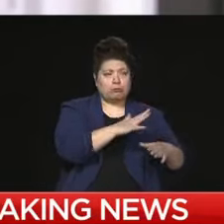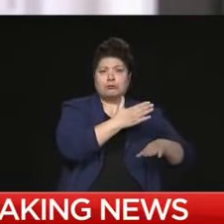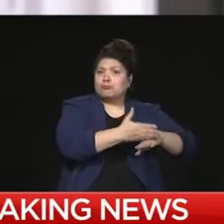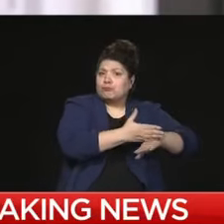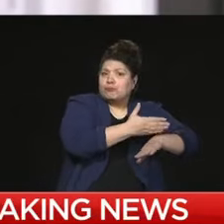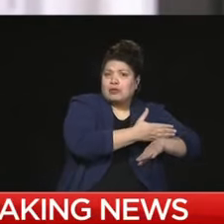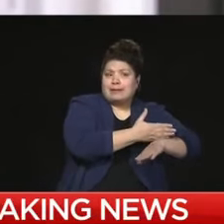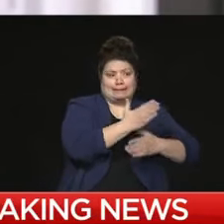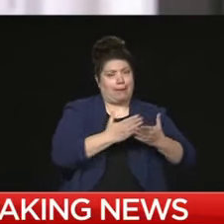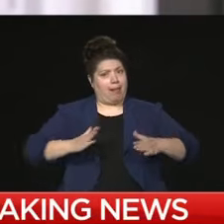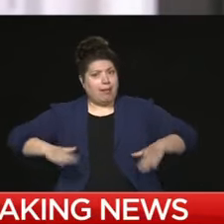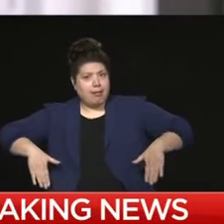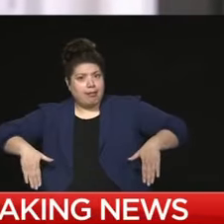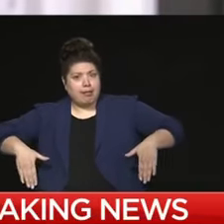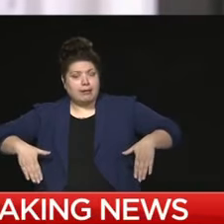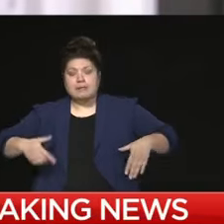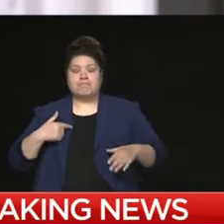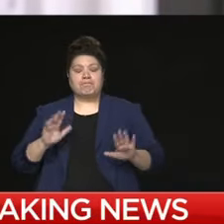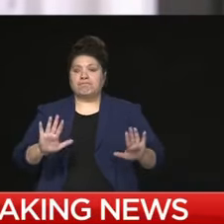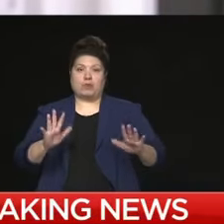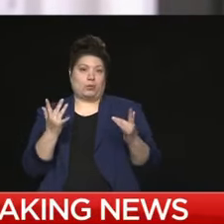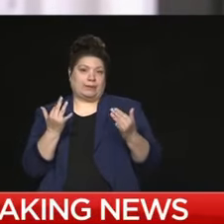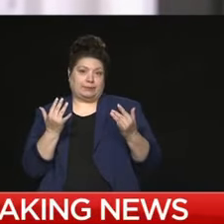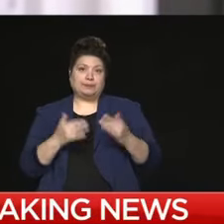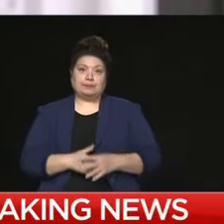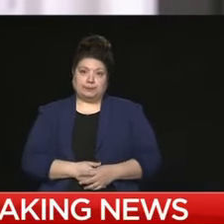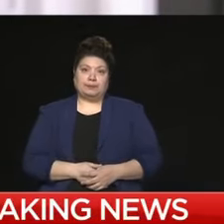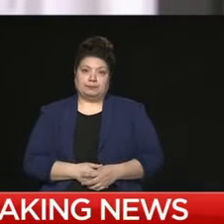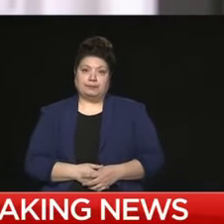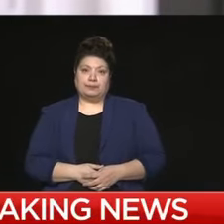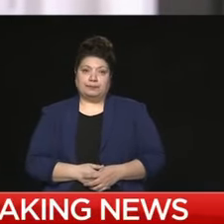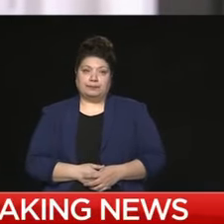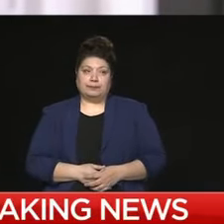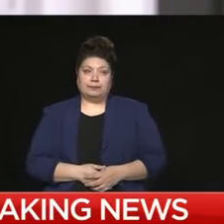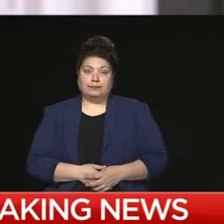the local state of the pandemic. Follow-up, Brian?